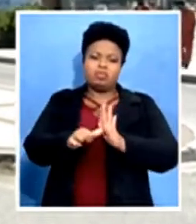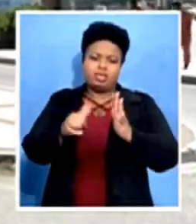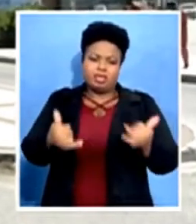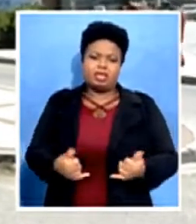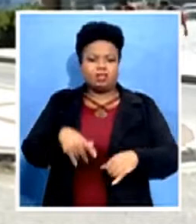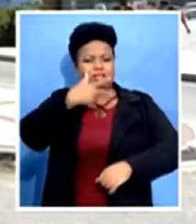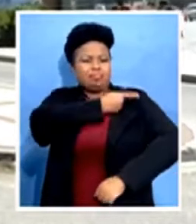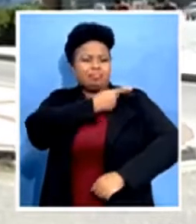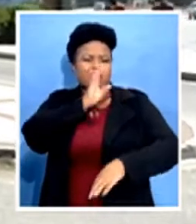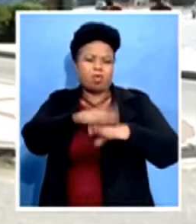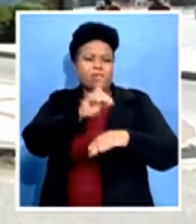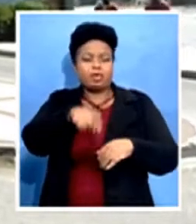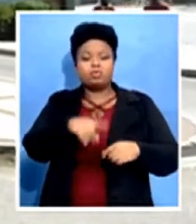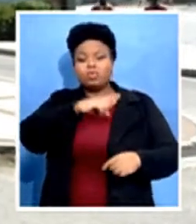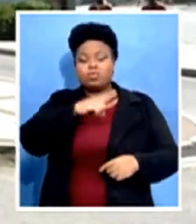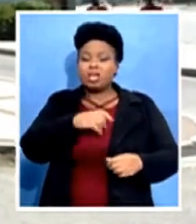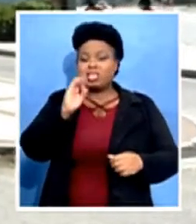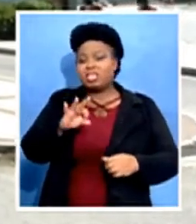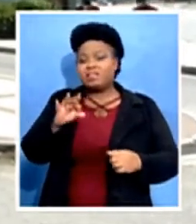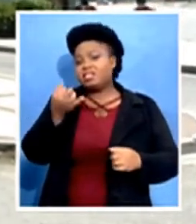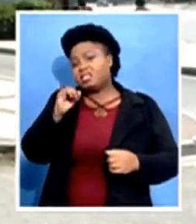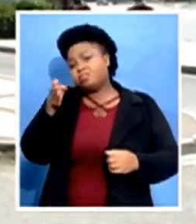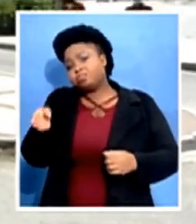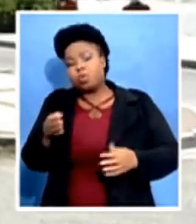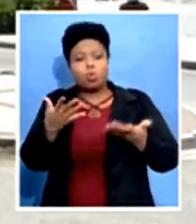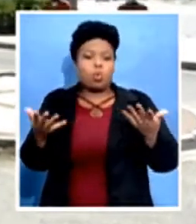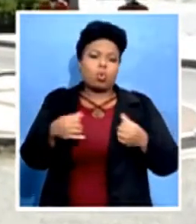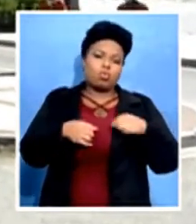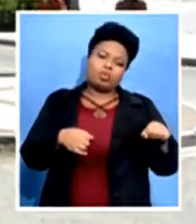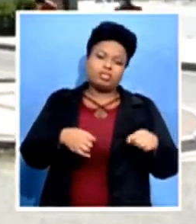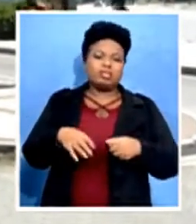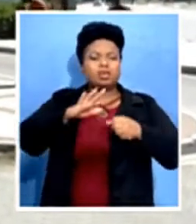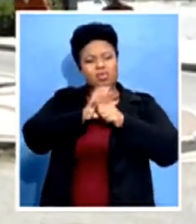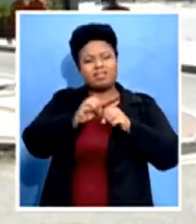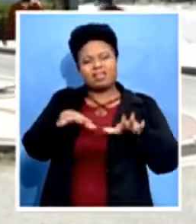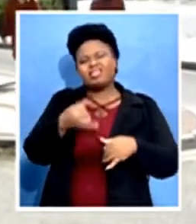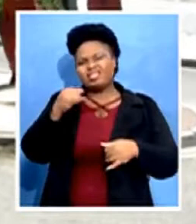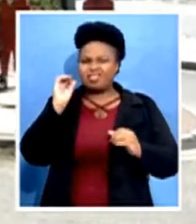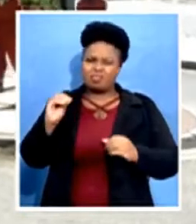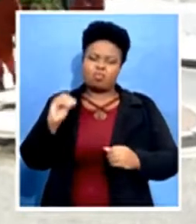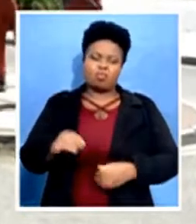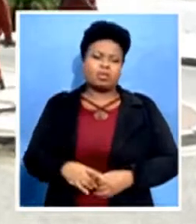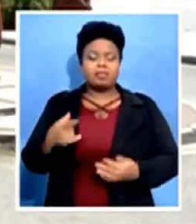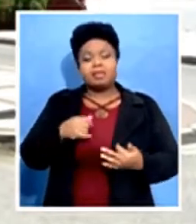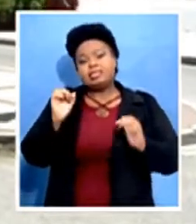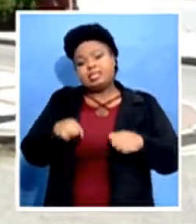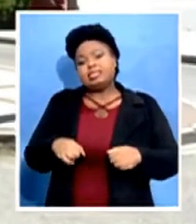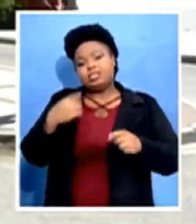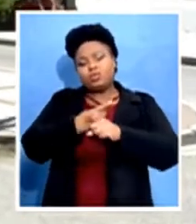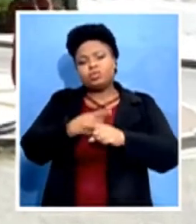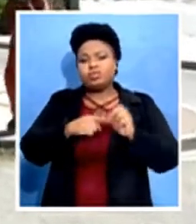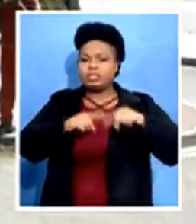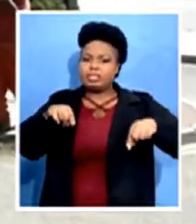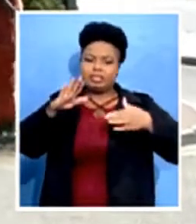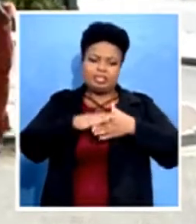not, the COVID pandemic will still be there. So people are saying, yes, perhaps there are calls to dismiss her for various reasons. But more than anything else, let's get the vaccine